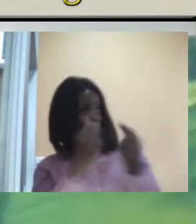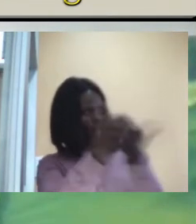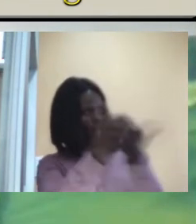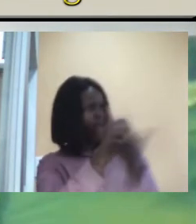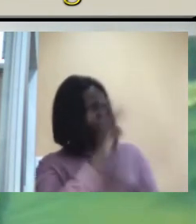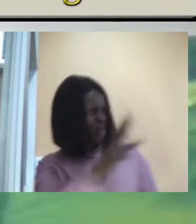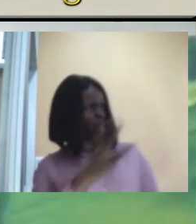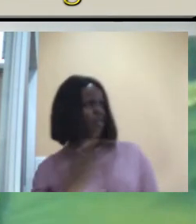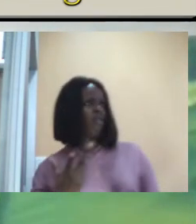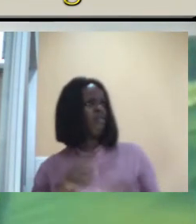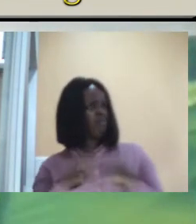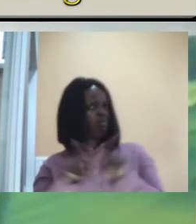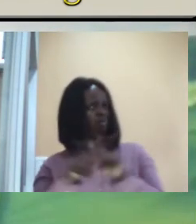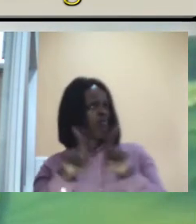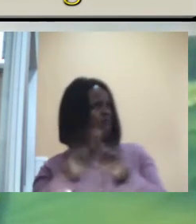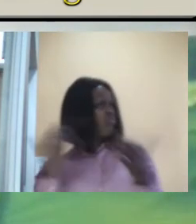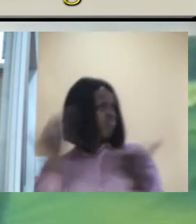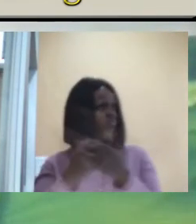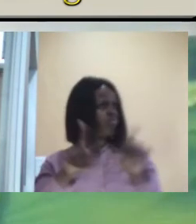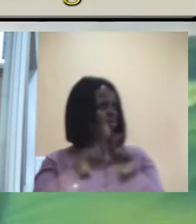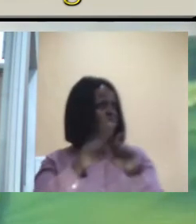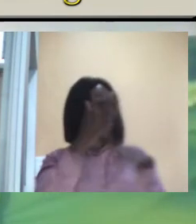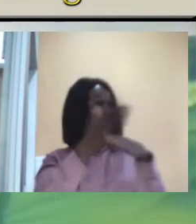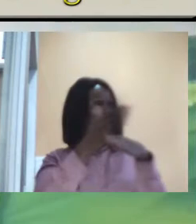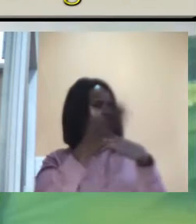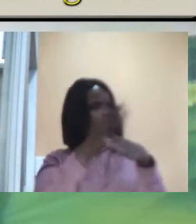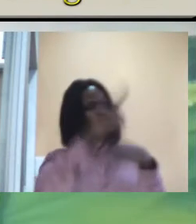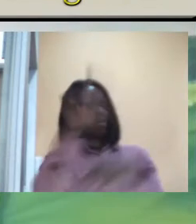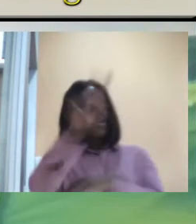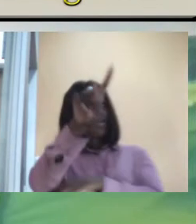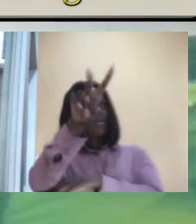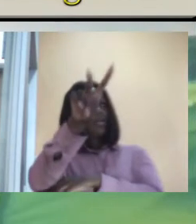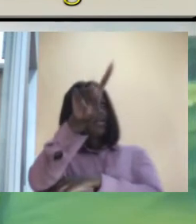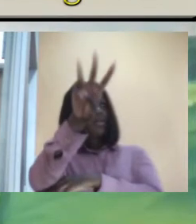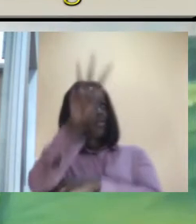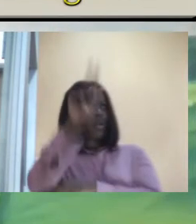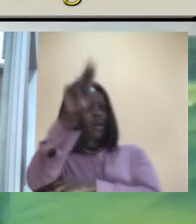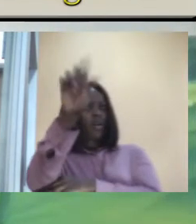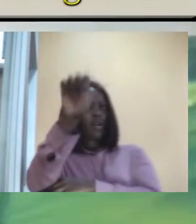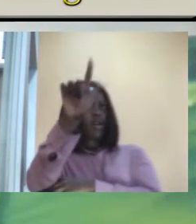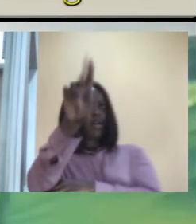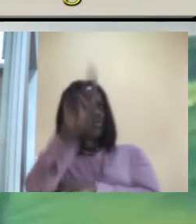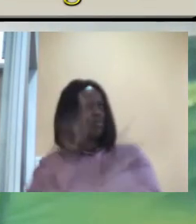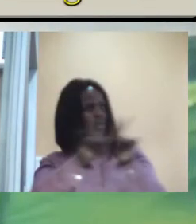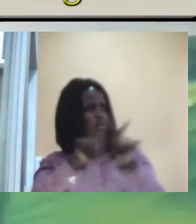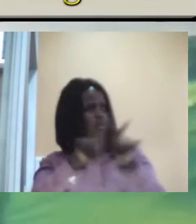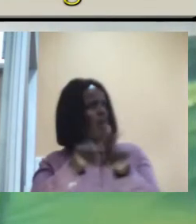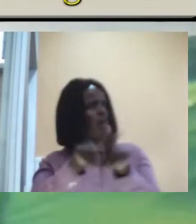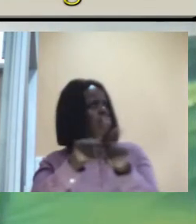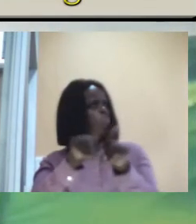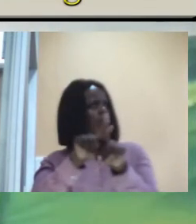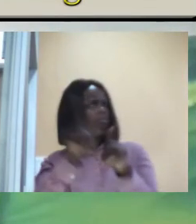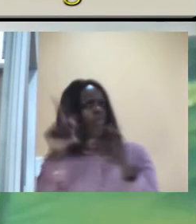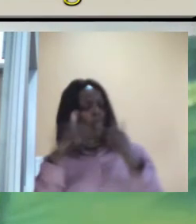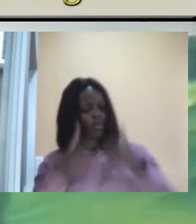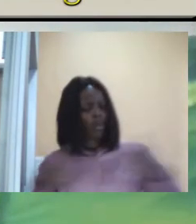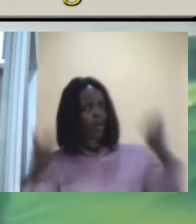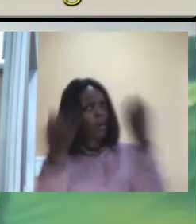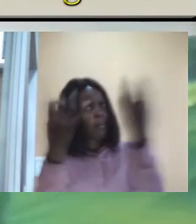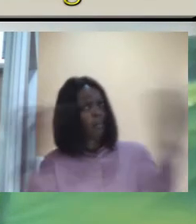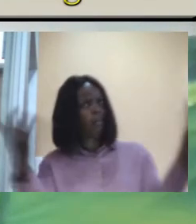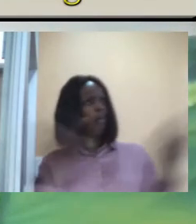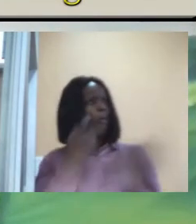so, as we have been doing so, and we are working with Gwanalu and other associations within the province who are our stakeholders, and they